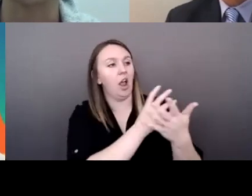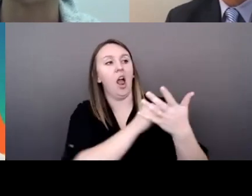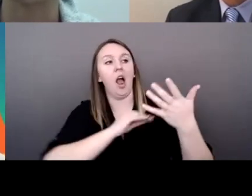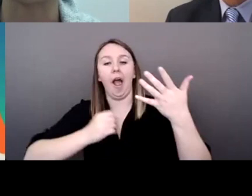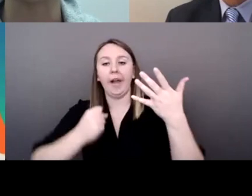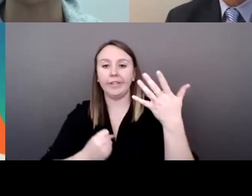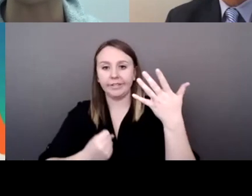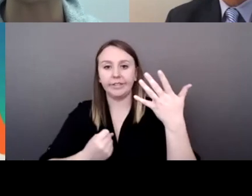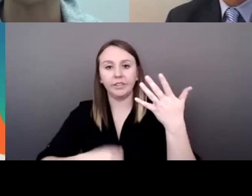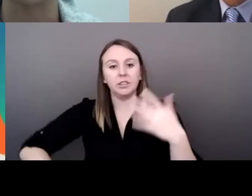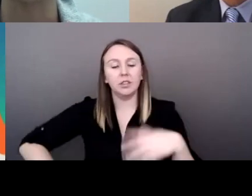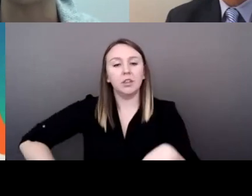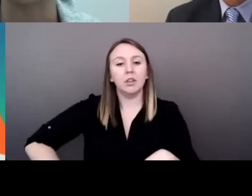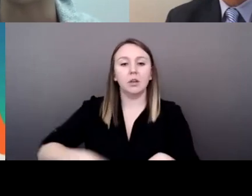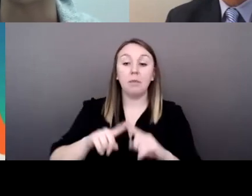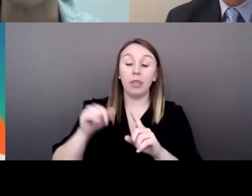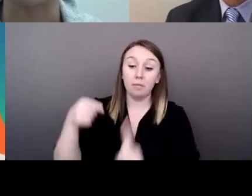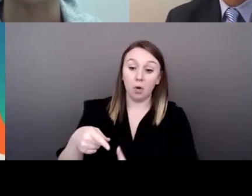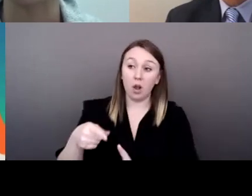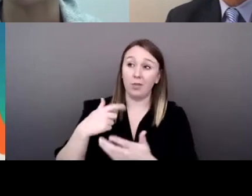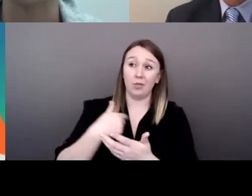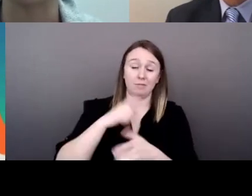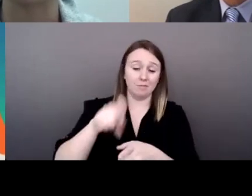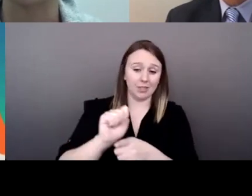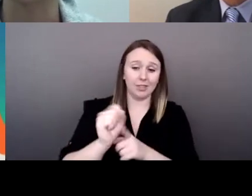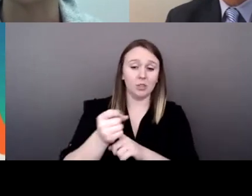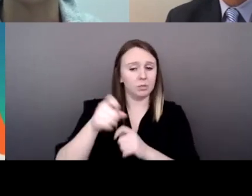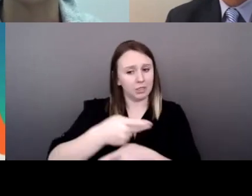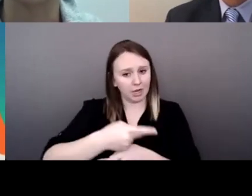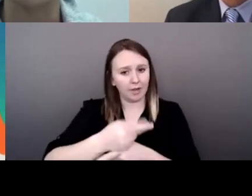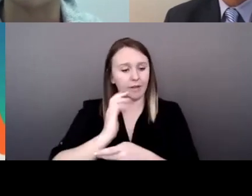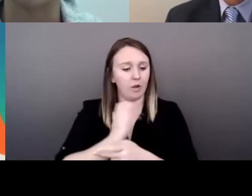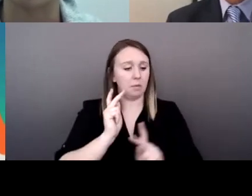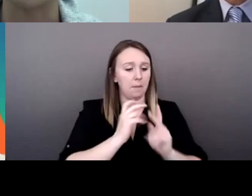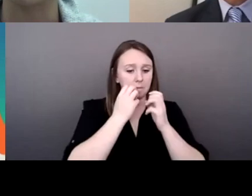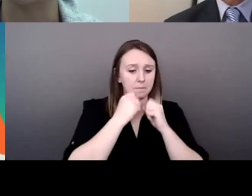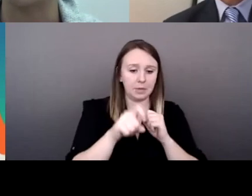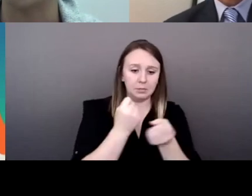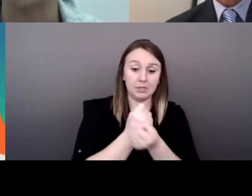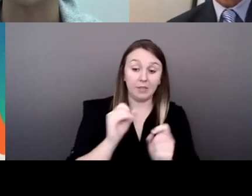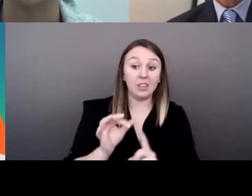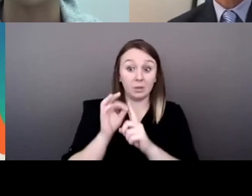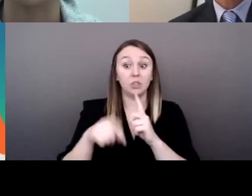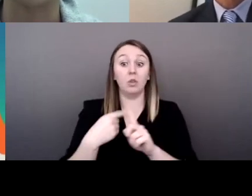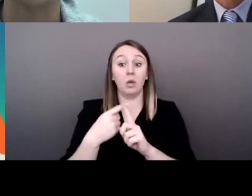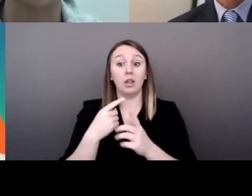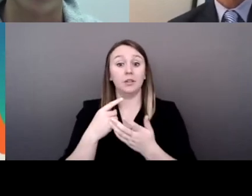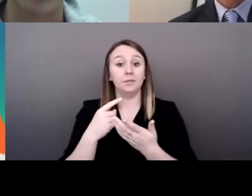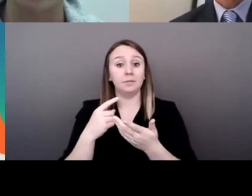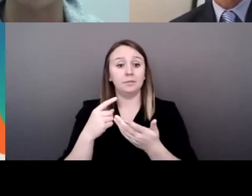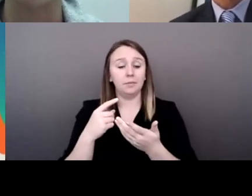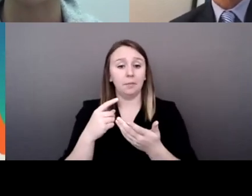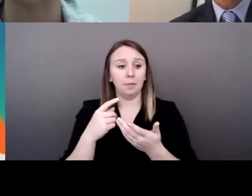be taken care of. We need our people to be safe, especially when they are being reported. You know, we already